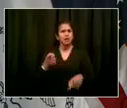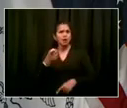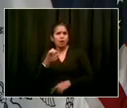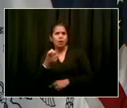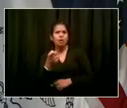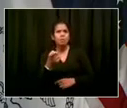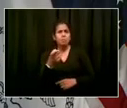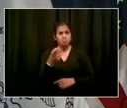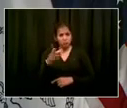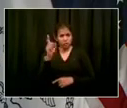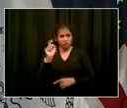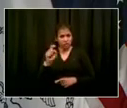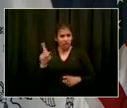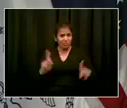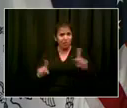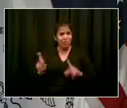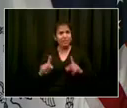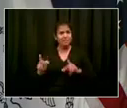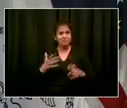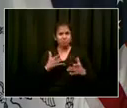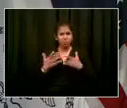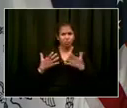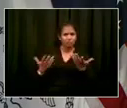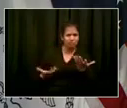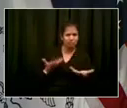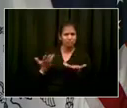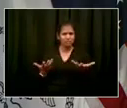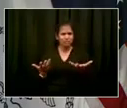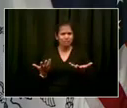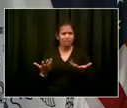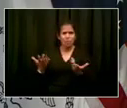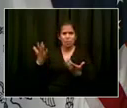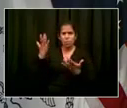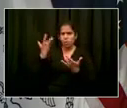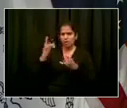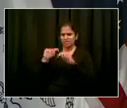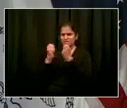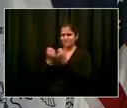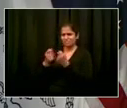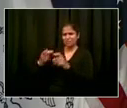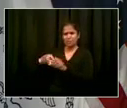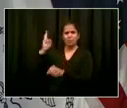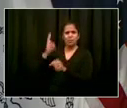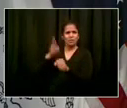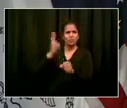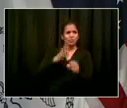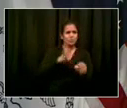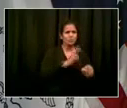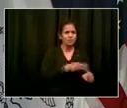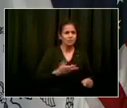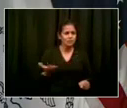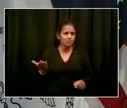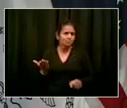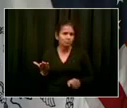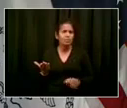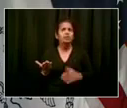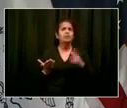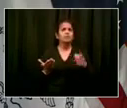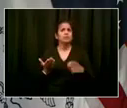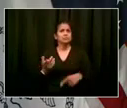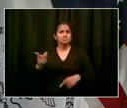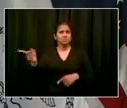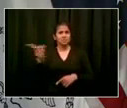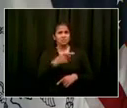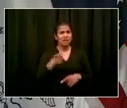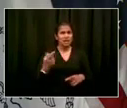are people kind of heading for the exits, and especially people with very important pivotal jobs. I don't know if I've heard of who's going to replace